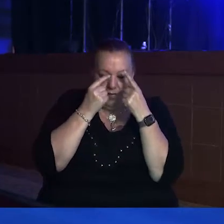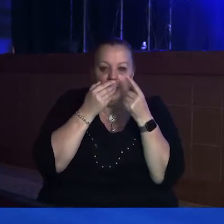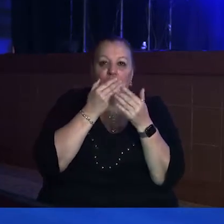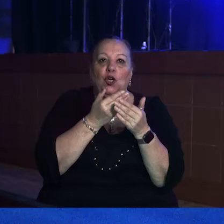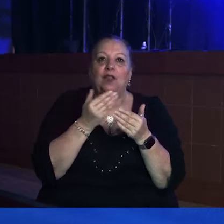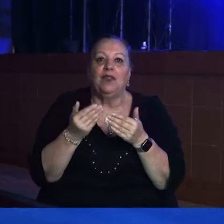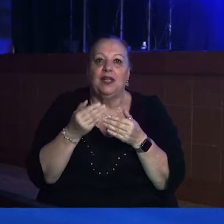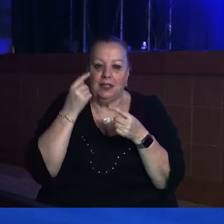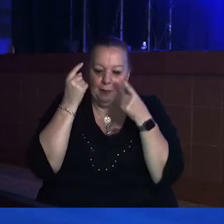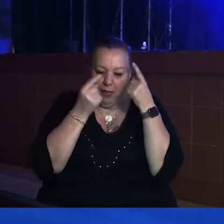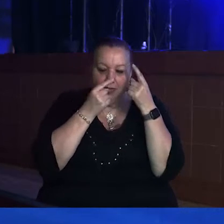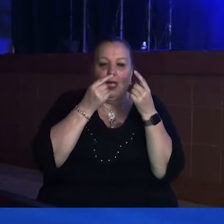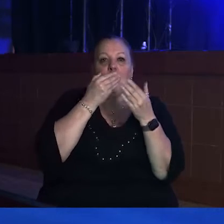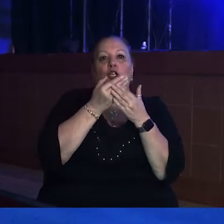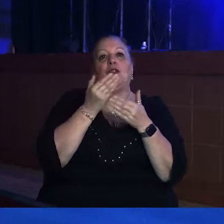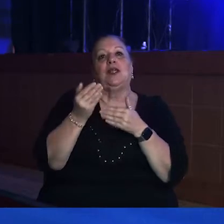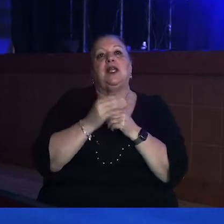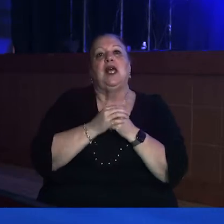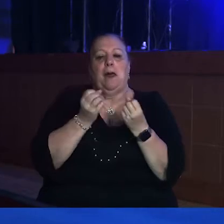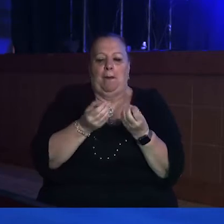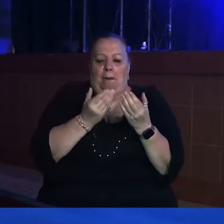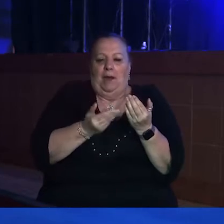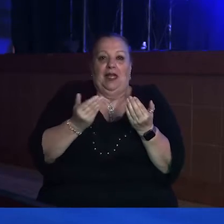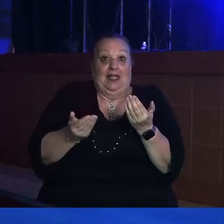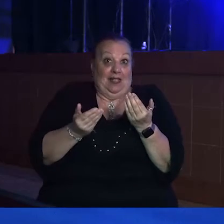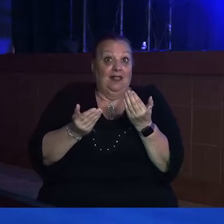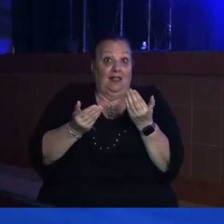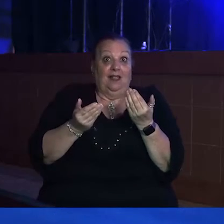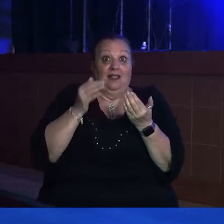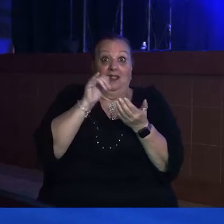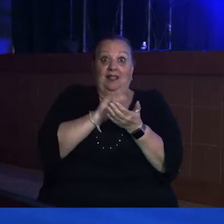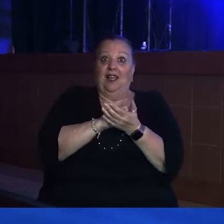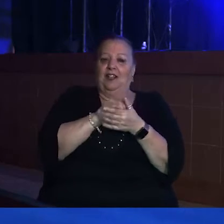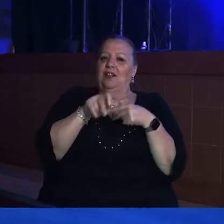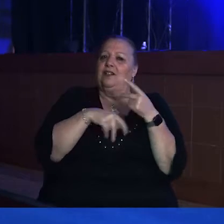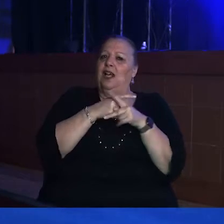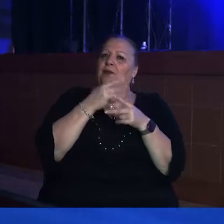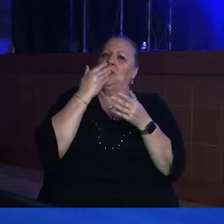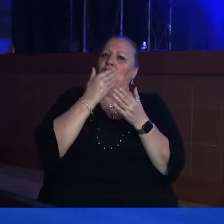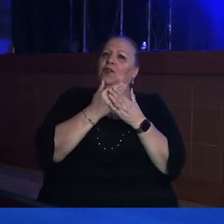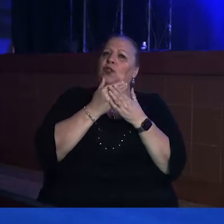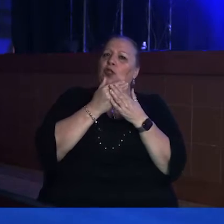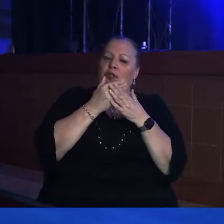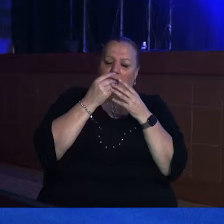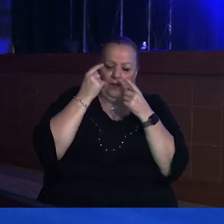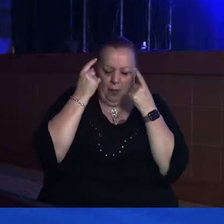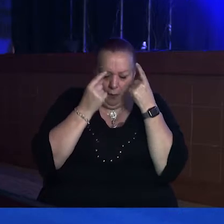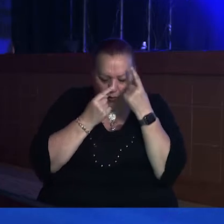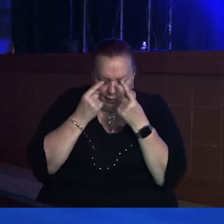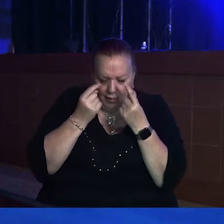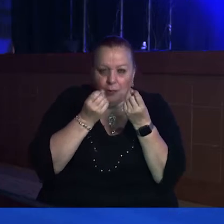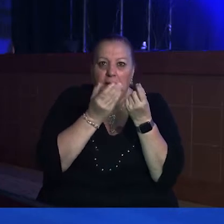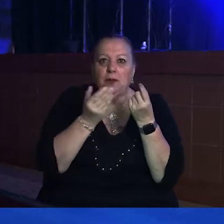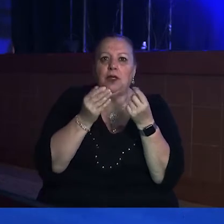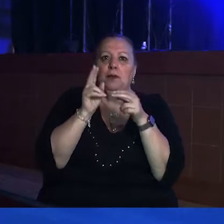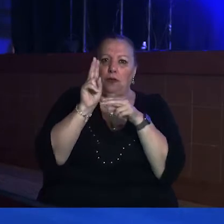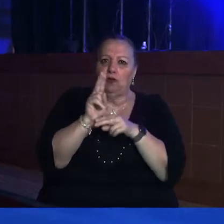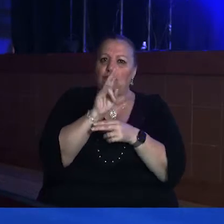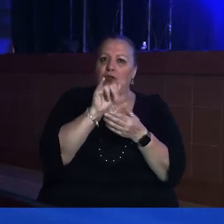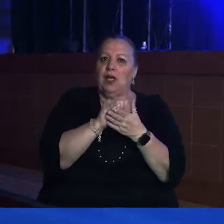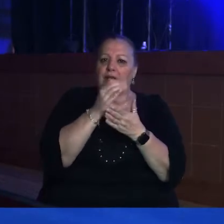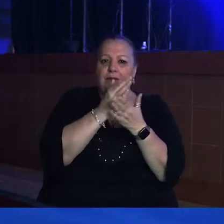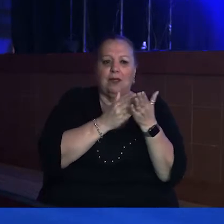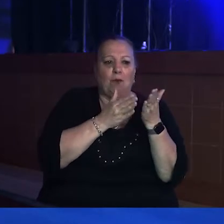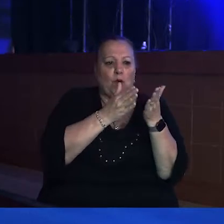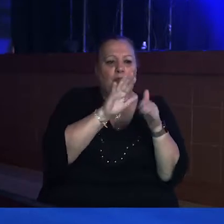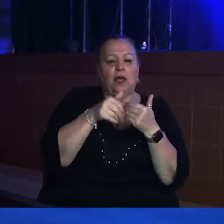things. There's tons of things that are types of different meditation, and lots of people practice it in some form or another. The Bible talks